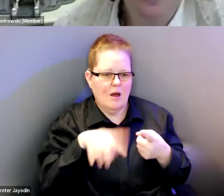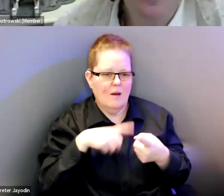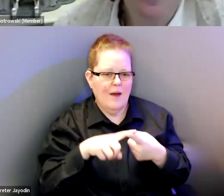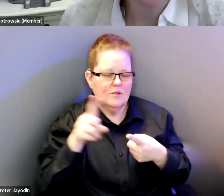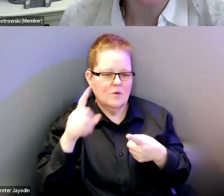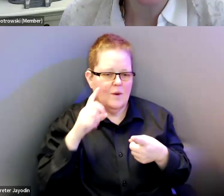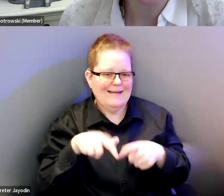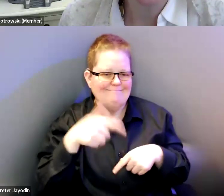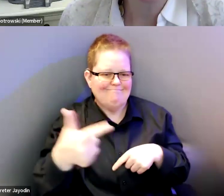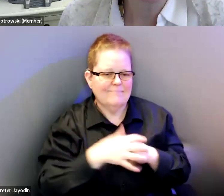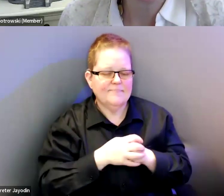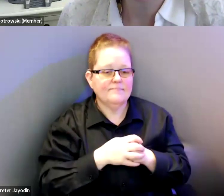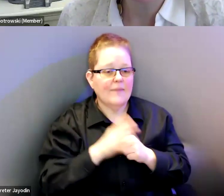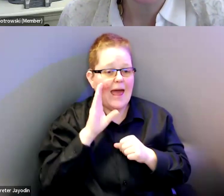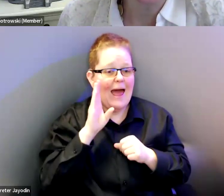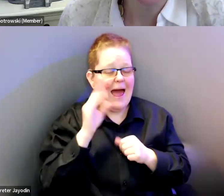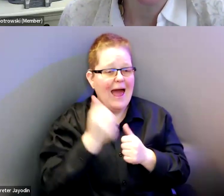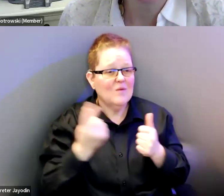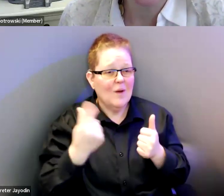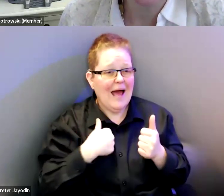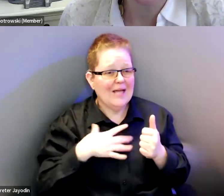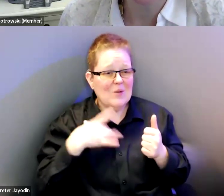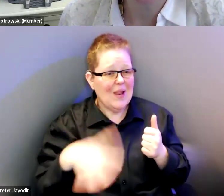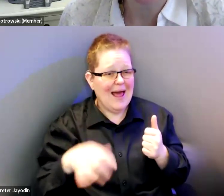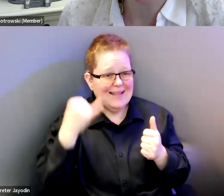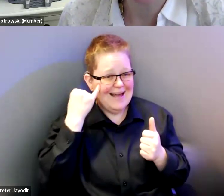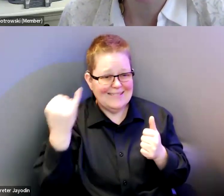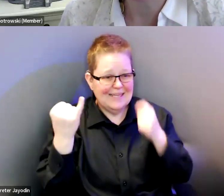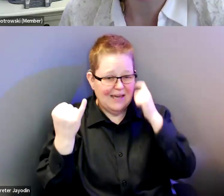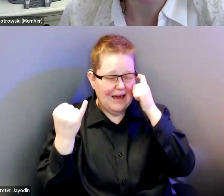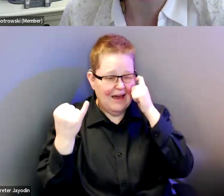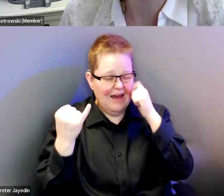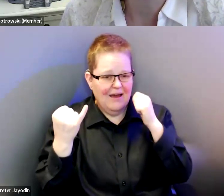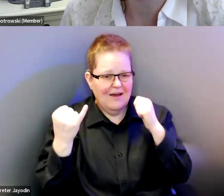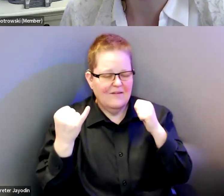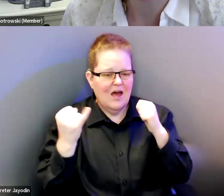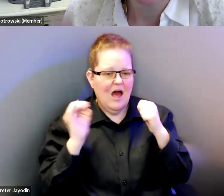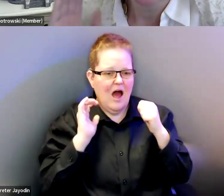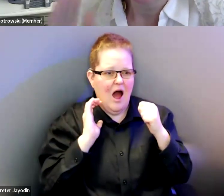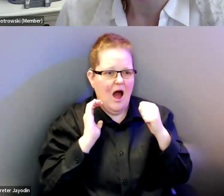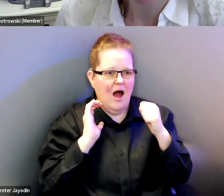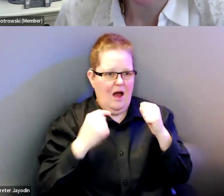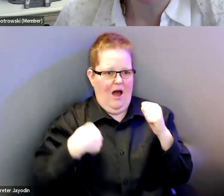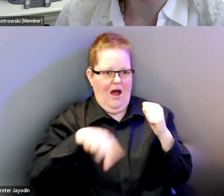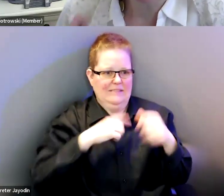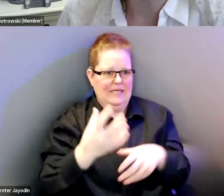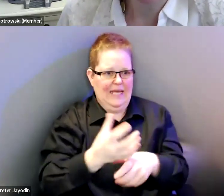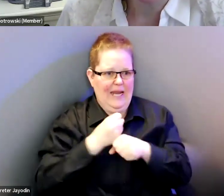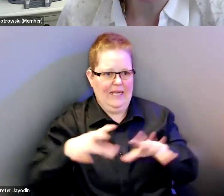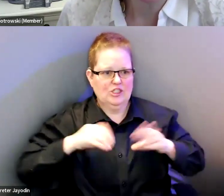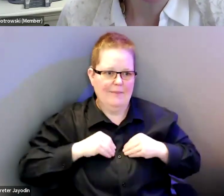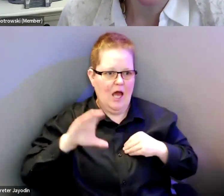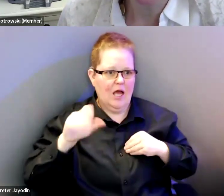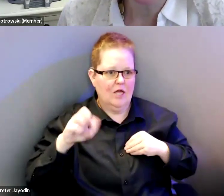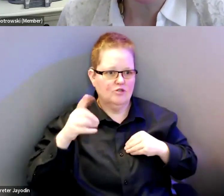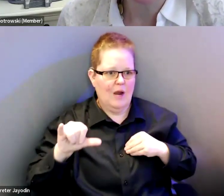everybody. I just like to say I don't like the idea of getting a contrary to process letter. I don't sort of going forward with